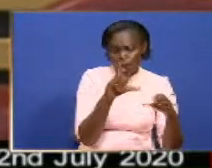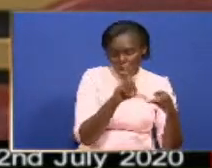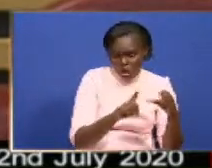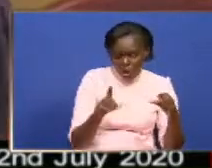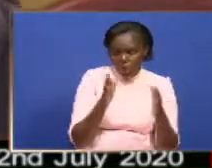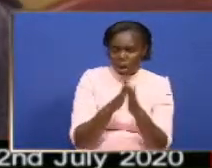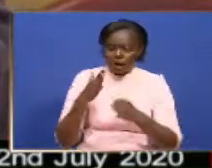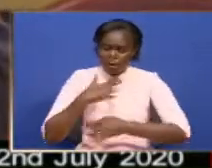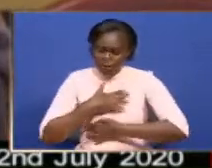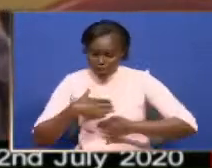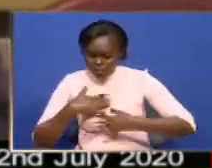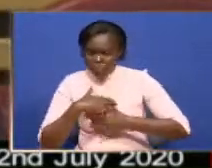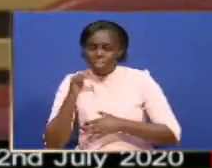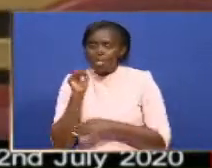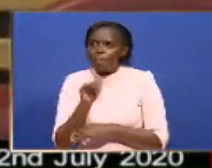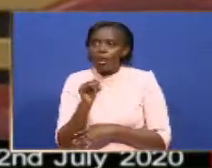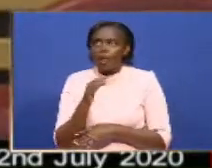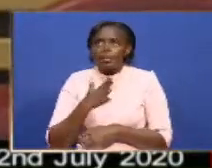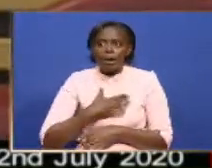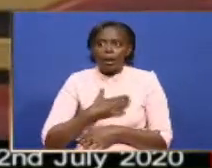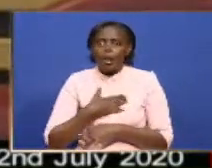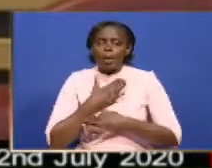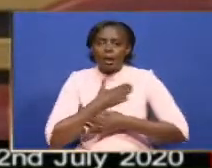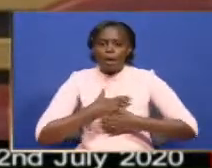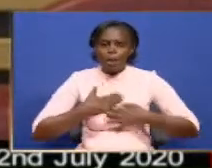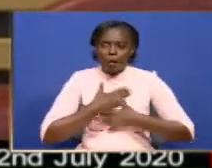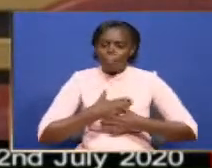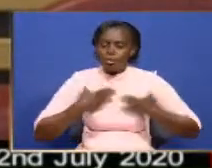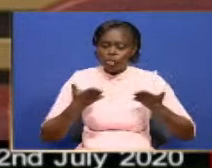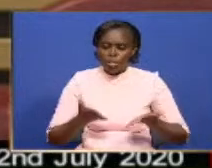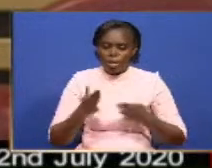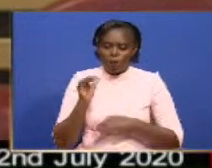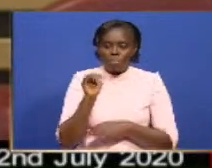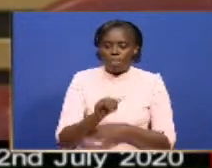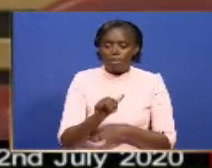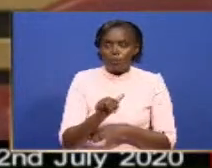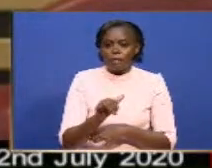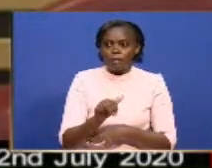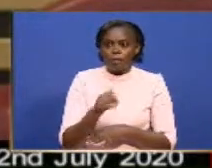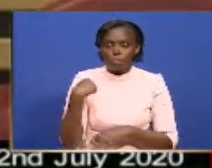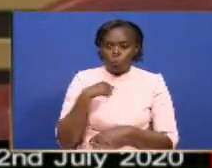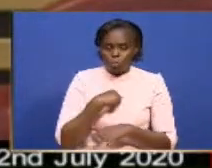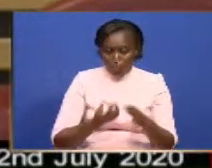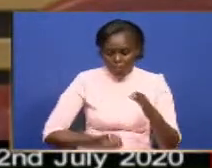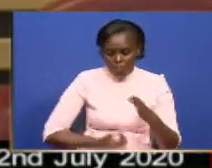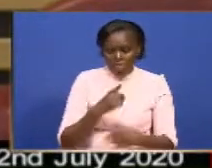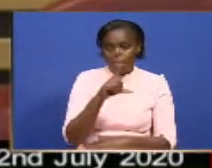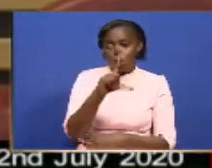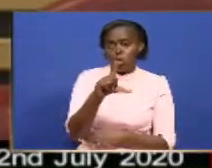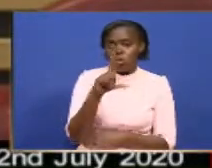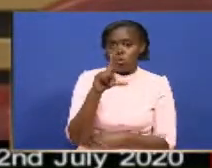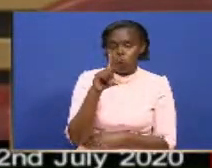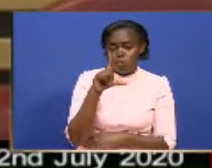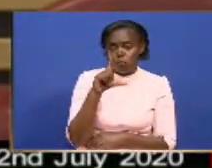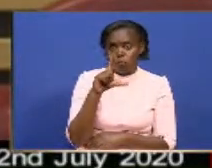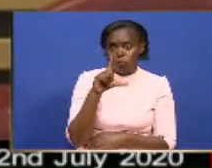that I really appreciate now that we are coming up with